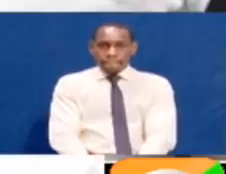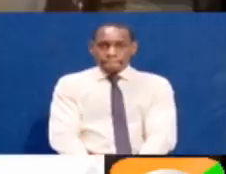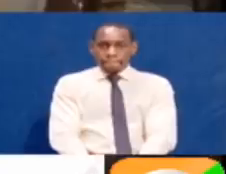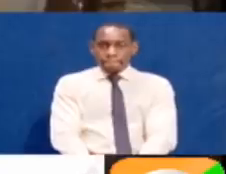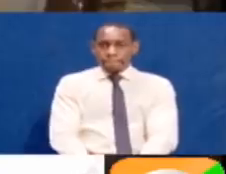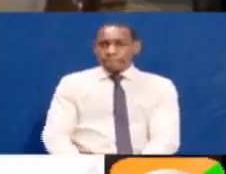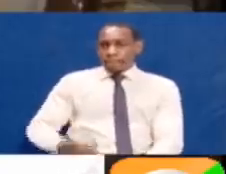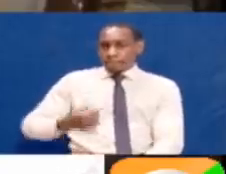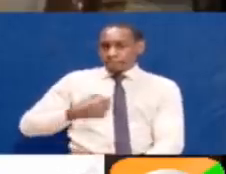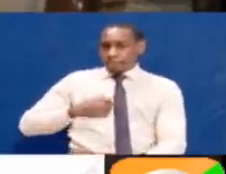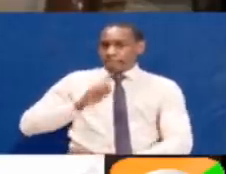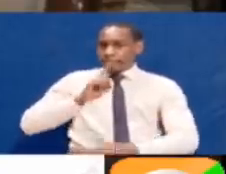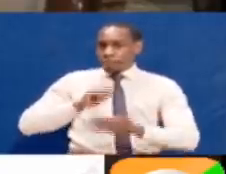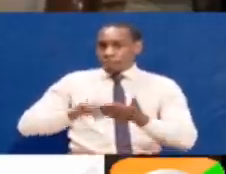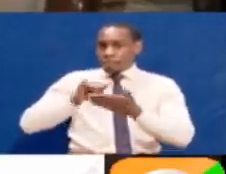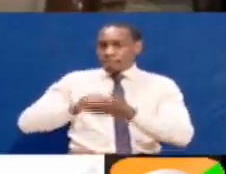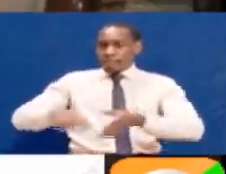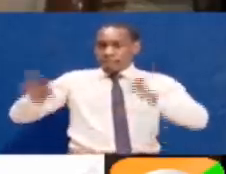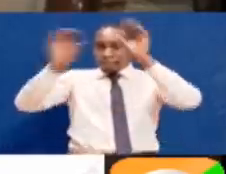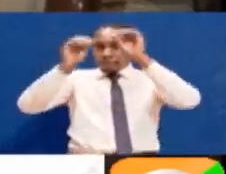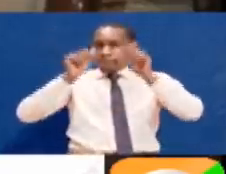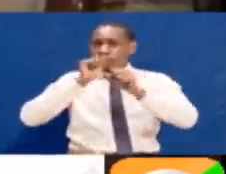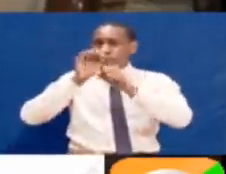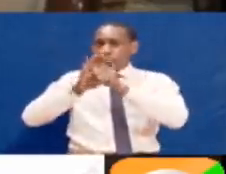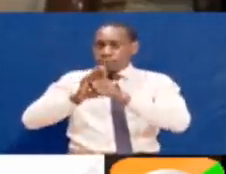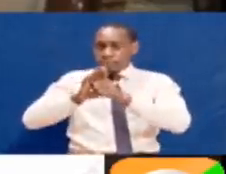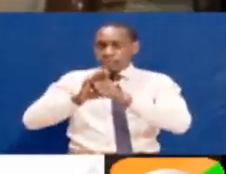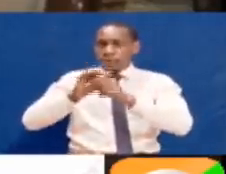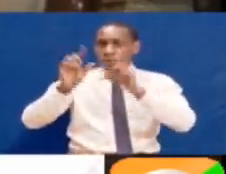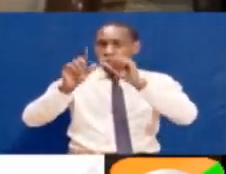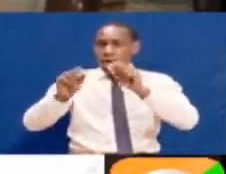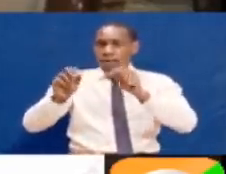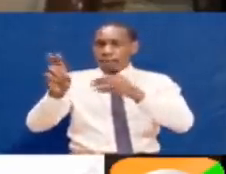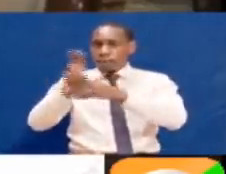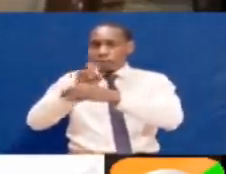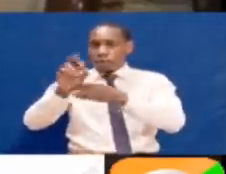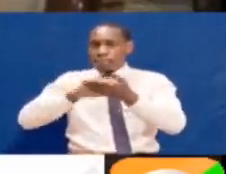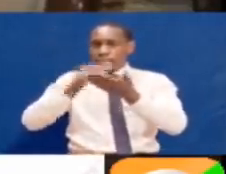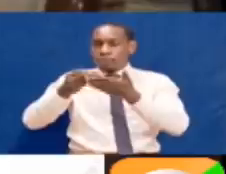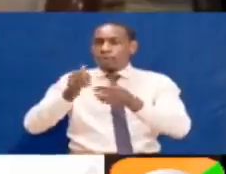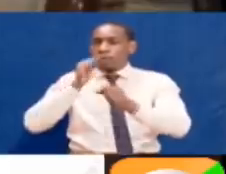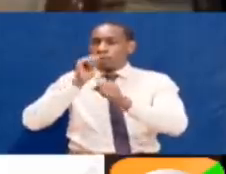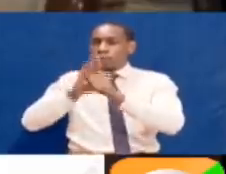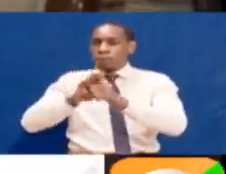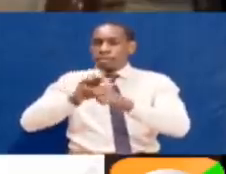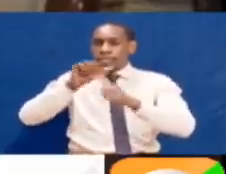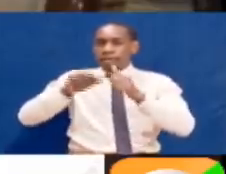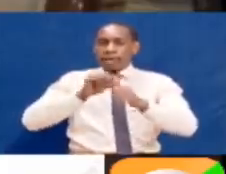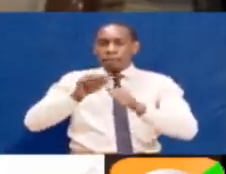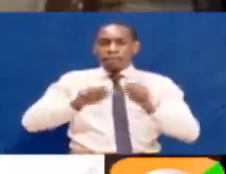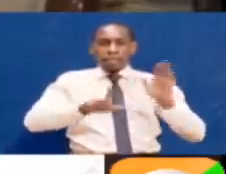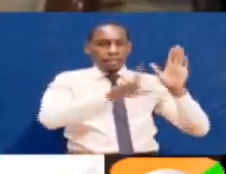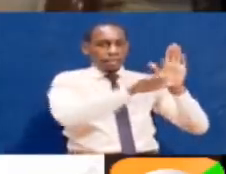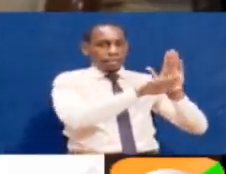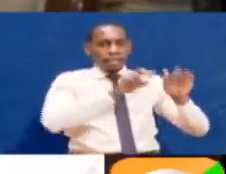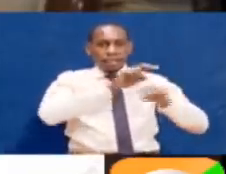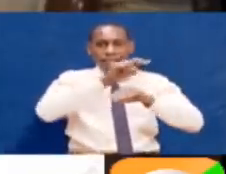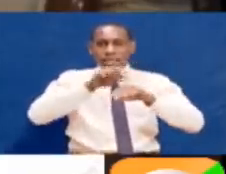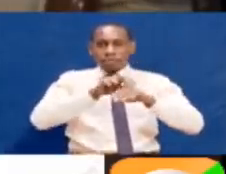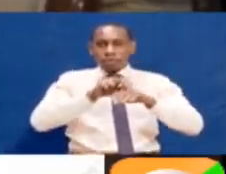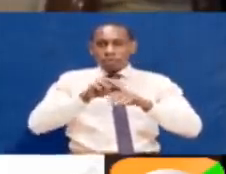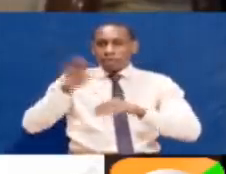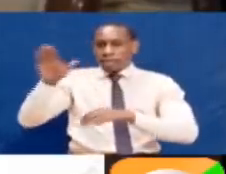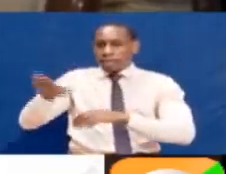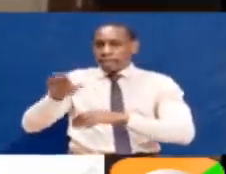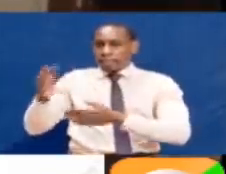I said that the president gave us his word about oversight fund. The president gave us his word about legislation moving from National Assembly to the